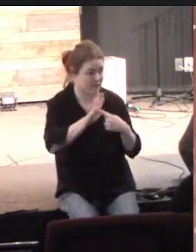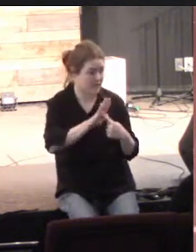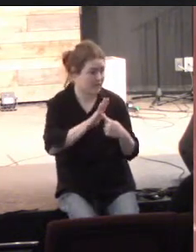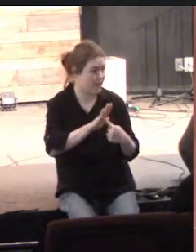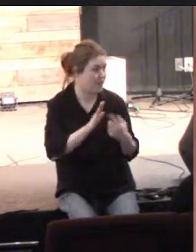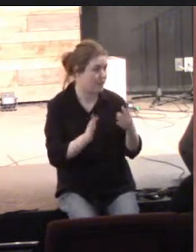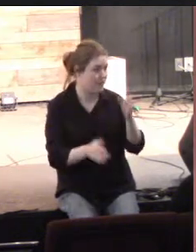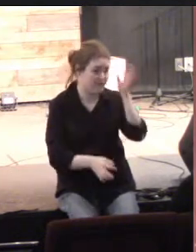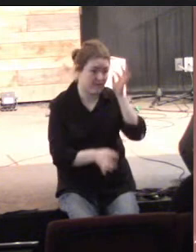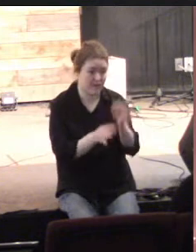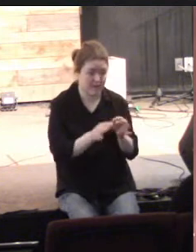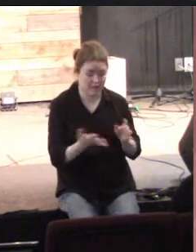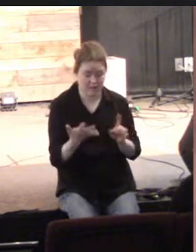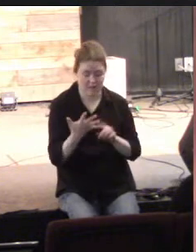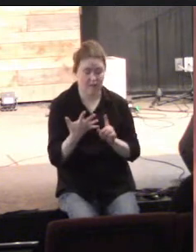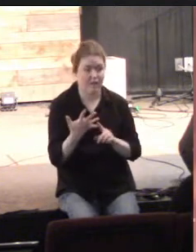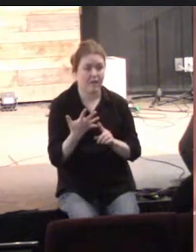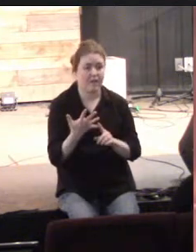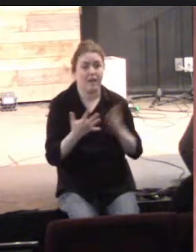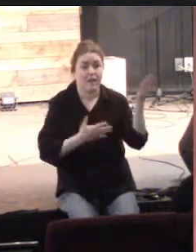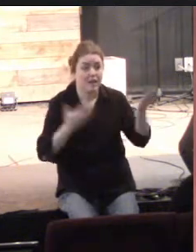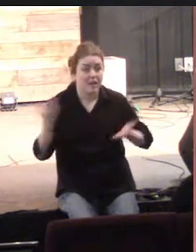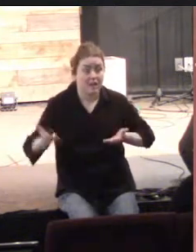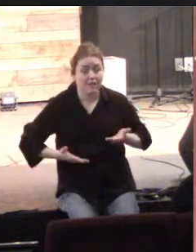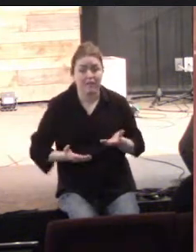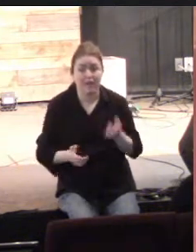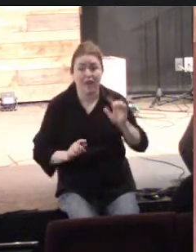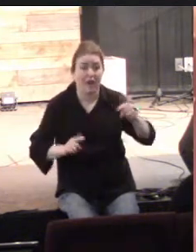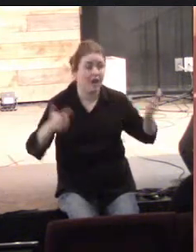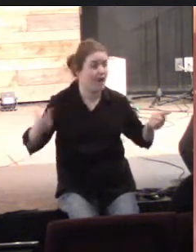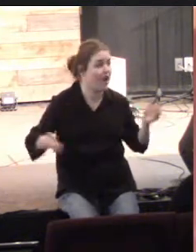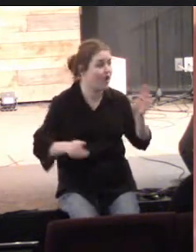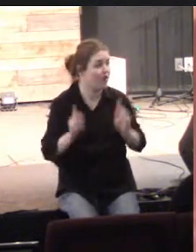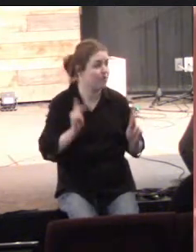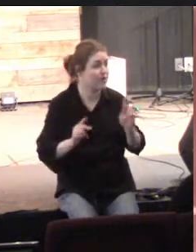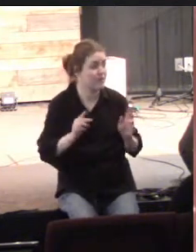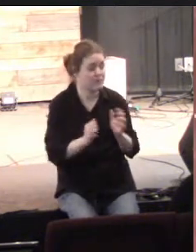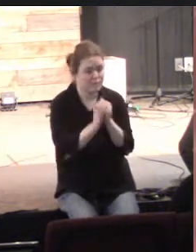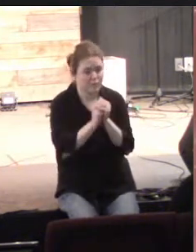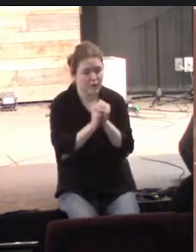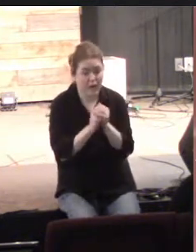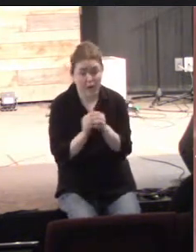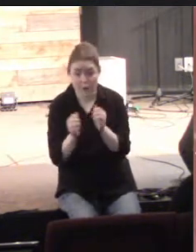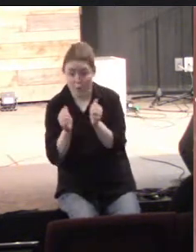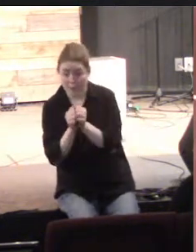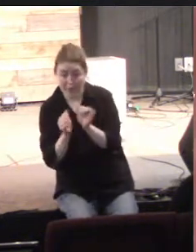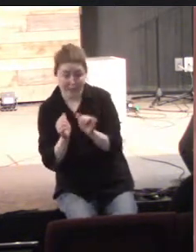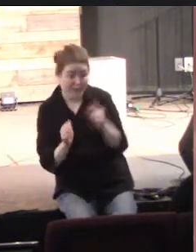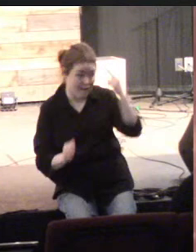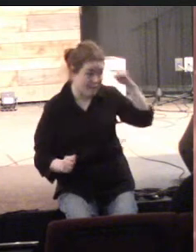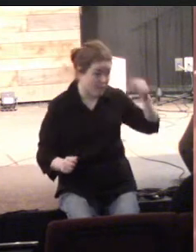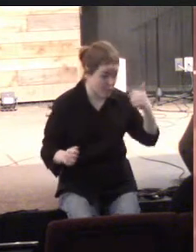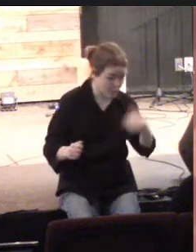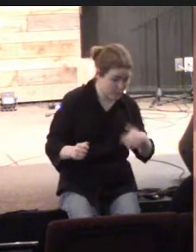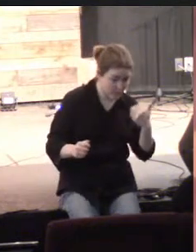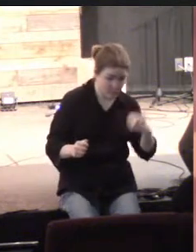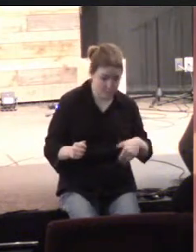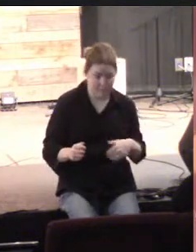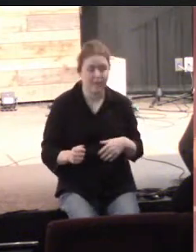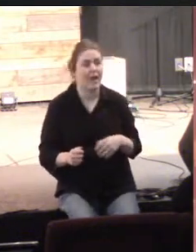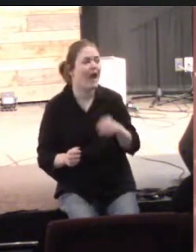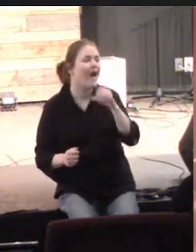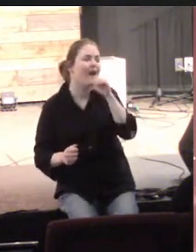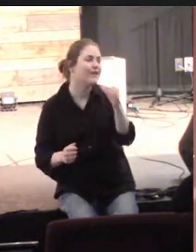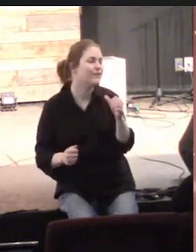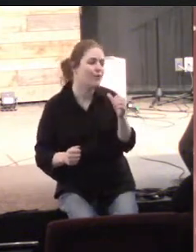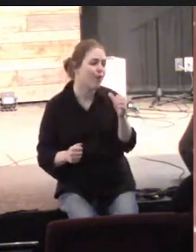Five, invite other people to pray with you, pray for you. Just say, you know, would you pray with me? And you know what? Don't get mad at them if